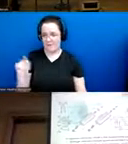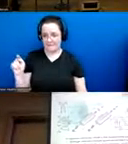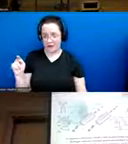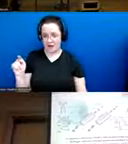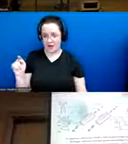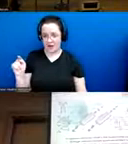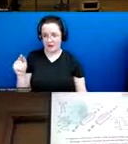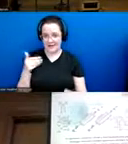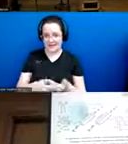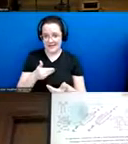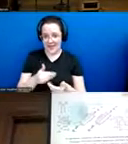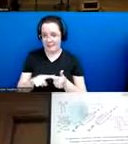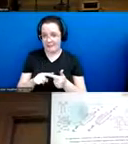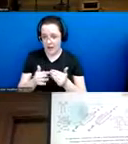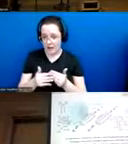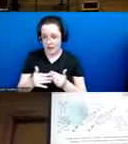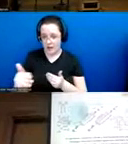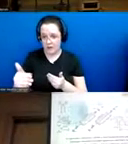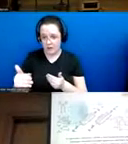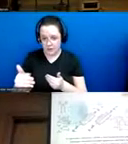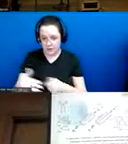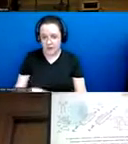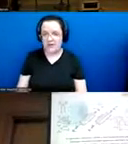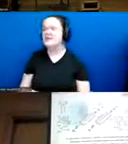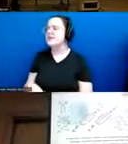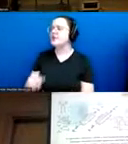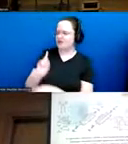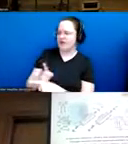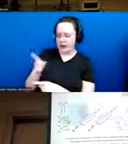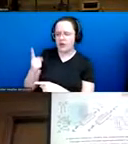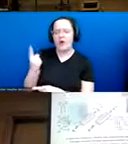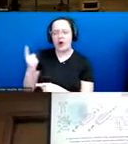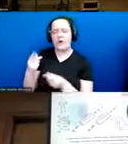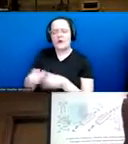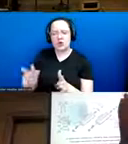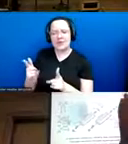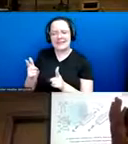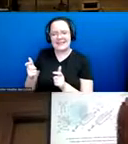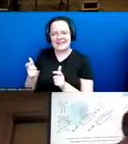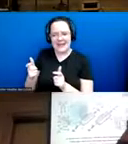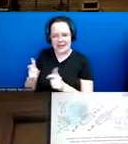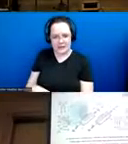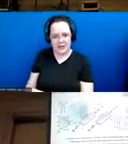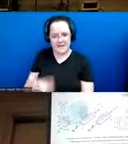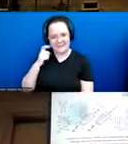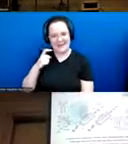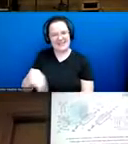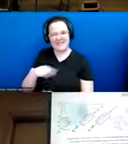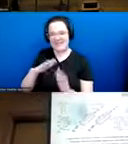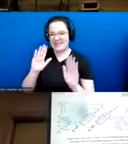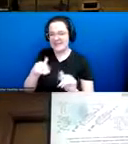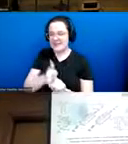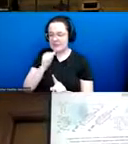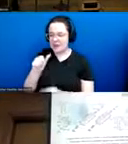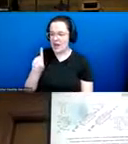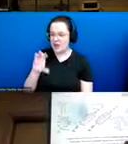do iterations, you correct. You always lose in speed. Yeah. Right? Because all these systems are not 100% efficient. Right. So then if you start with a source that